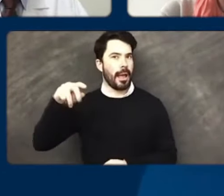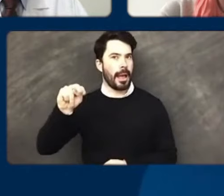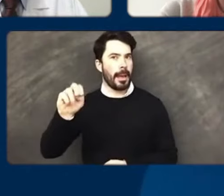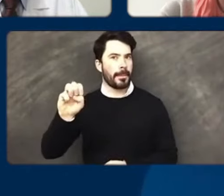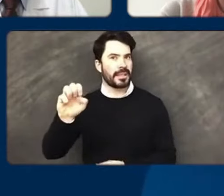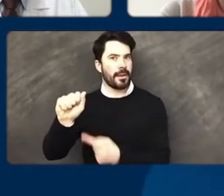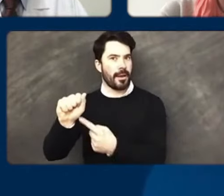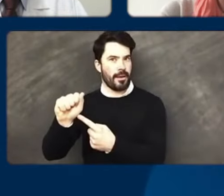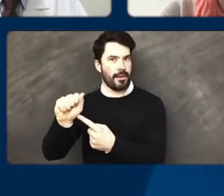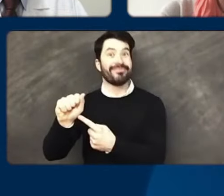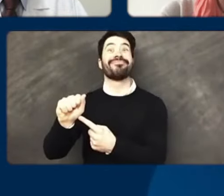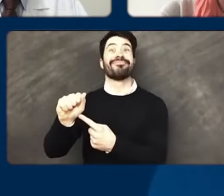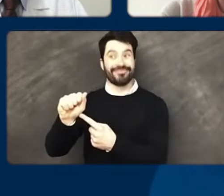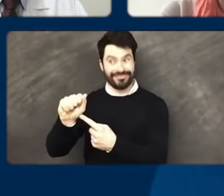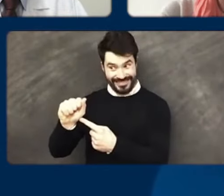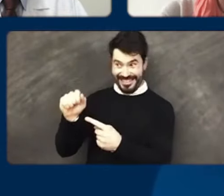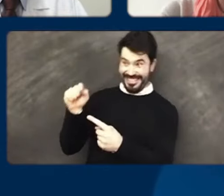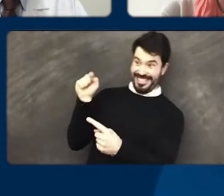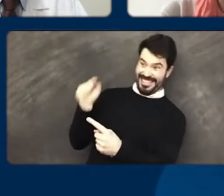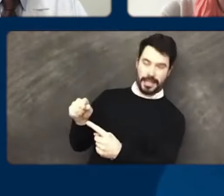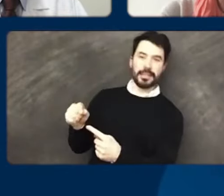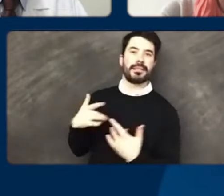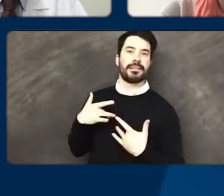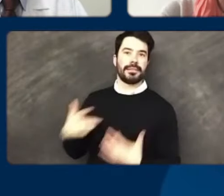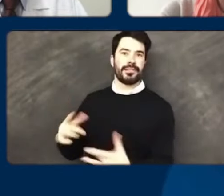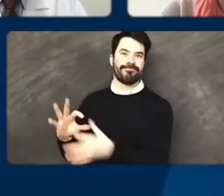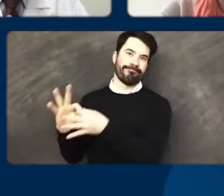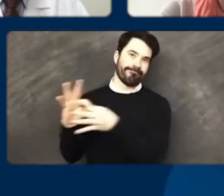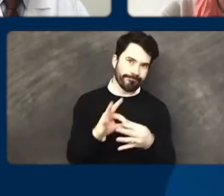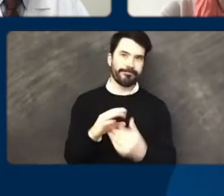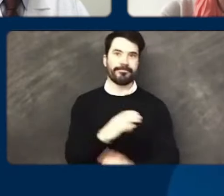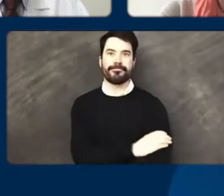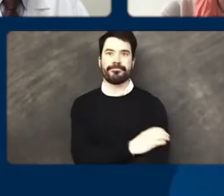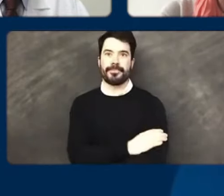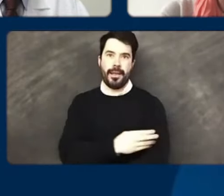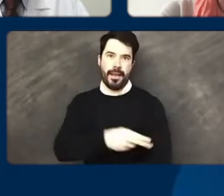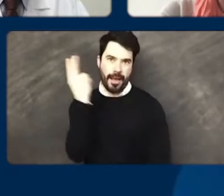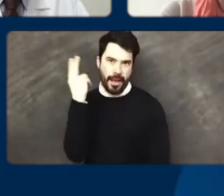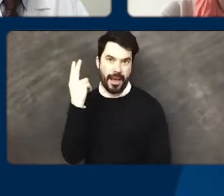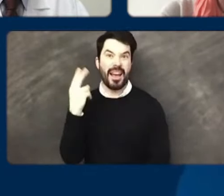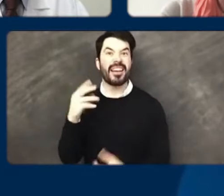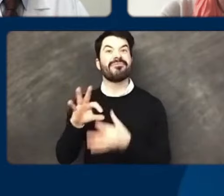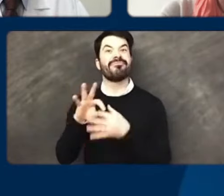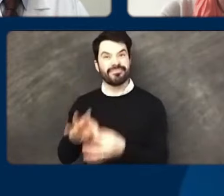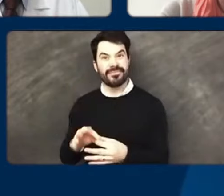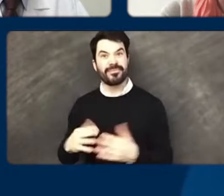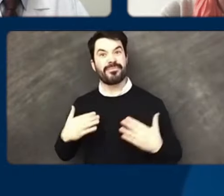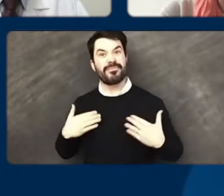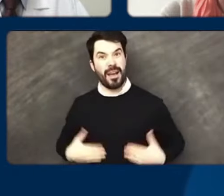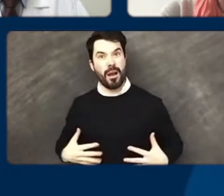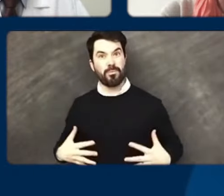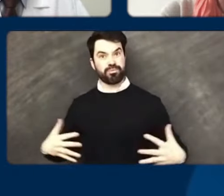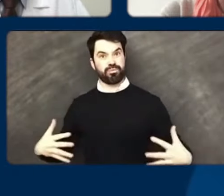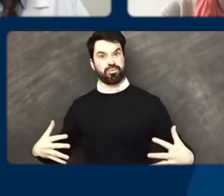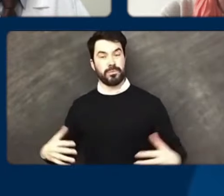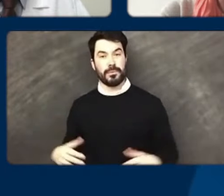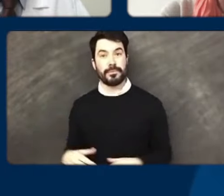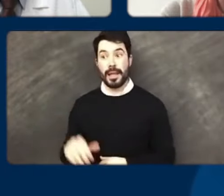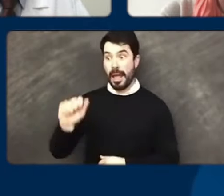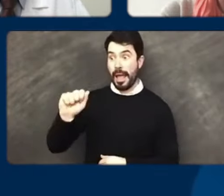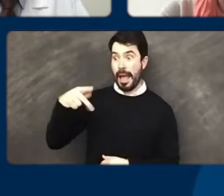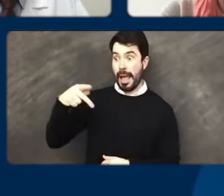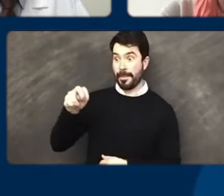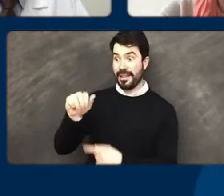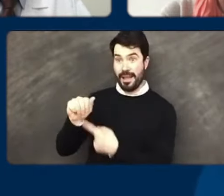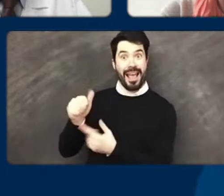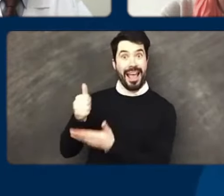with high blood pressure and the state of being overweight. Treating sleep apnea will decrease blood pressure by 5 to 7